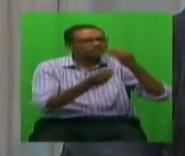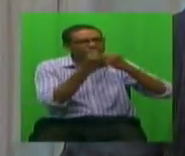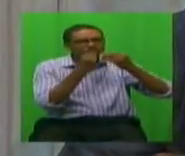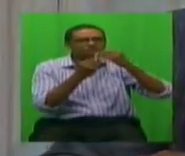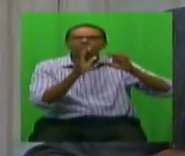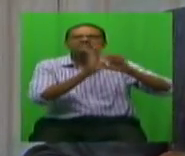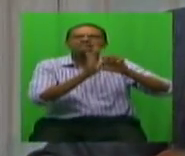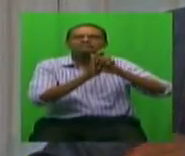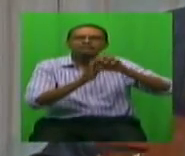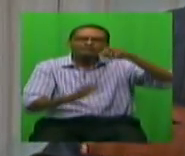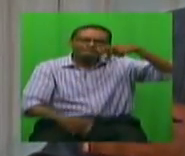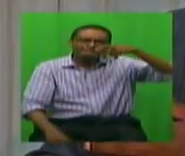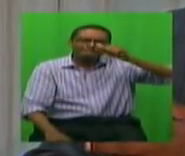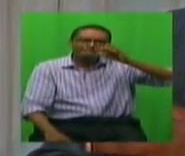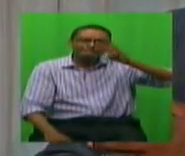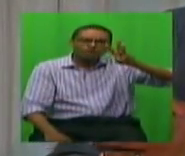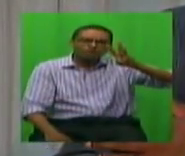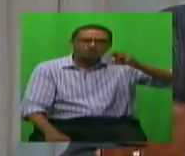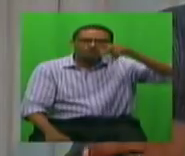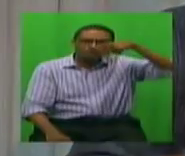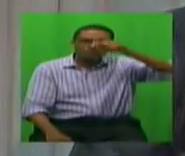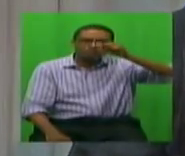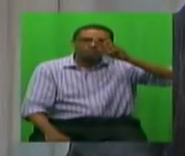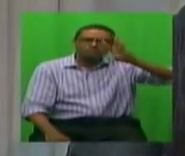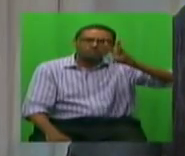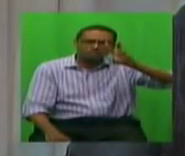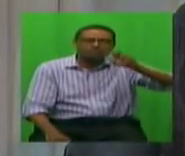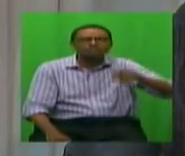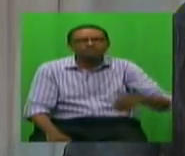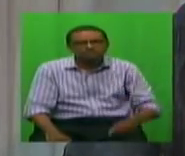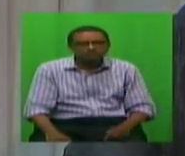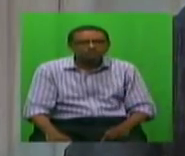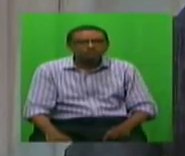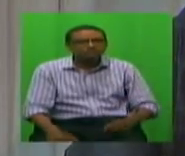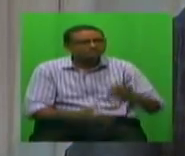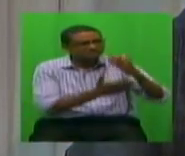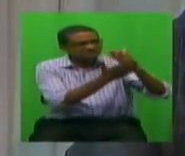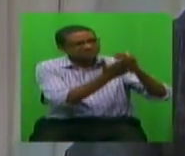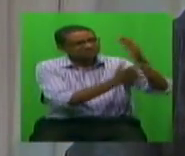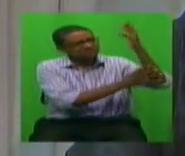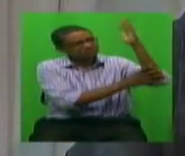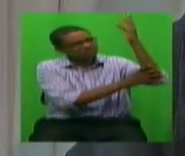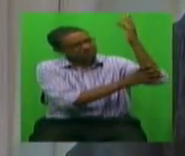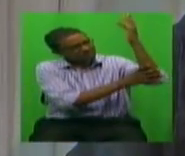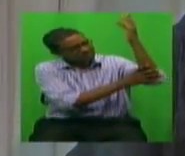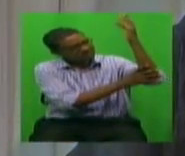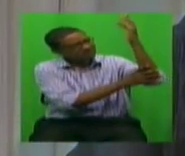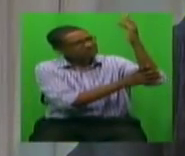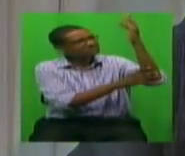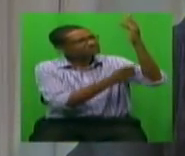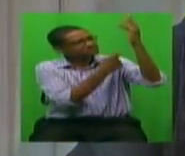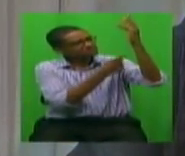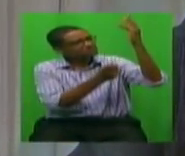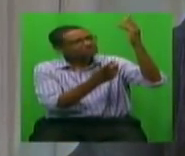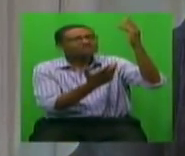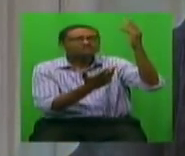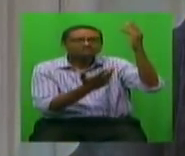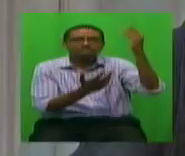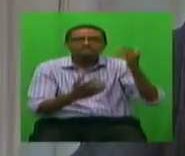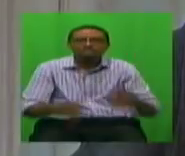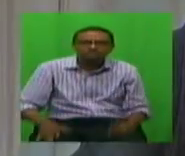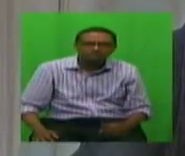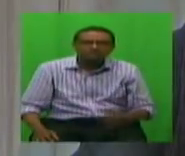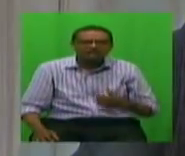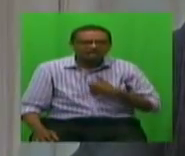extent to which the integrity of the trees has been affected. But I expect significant losses